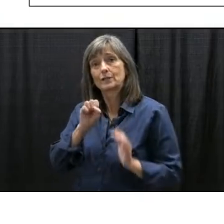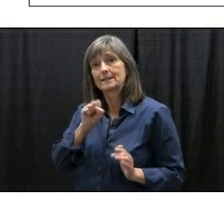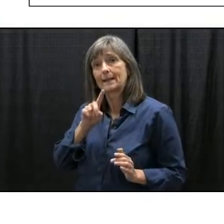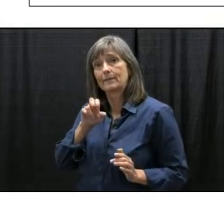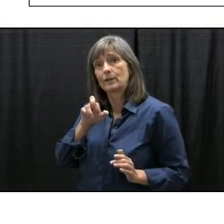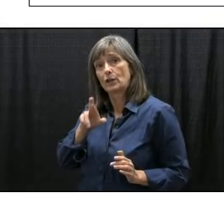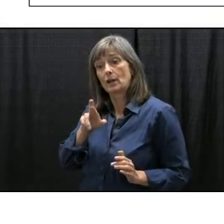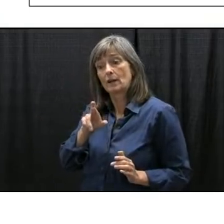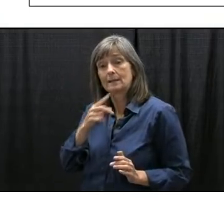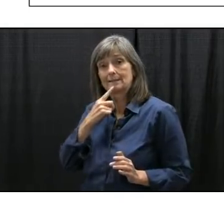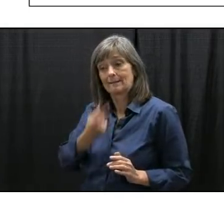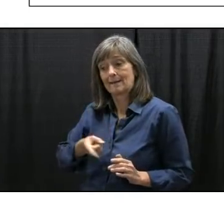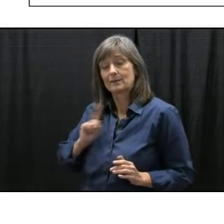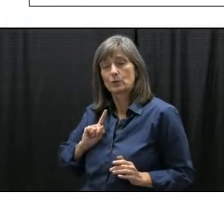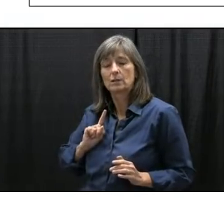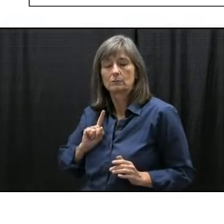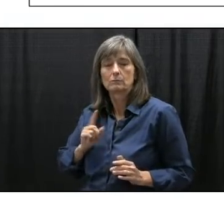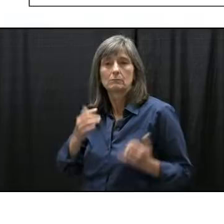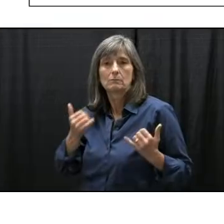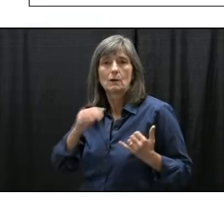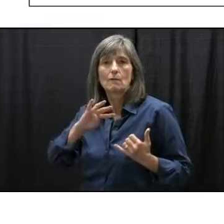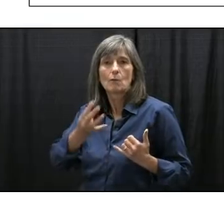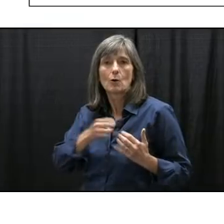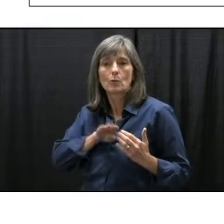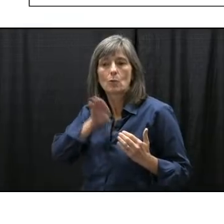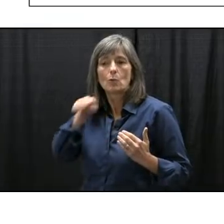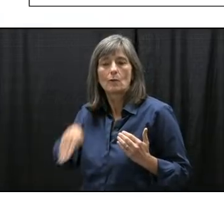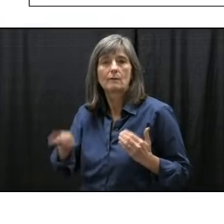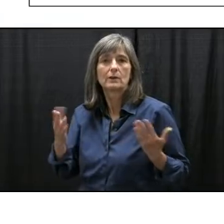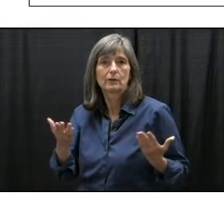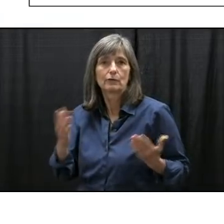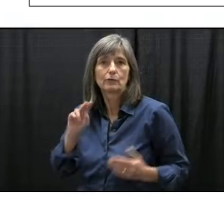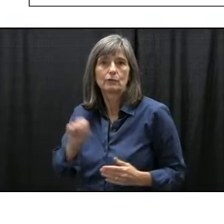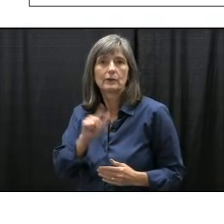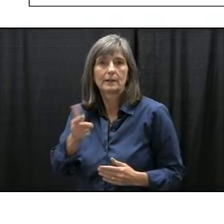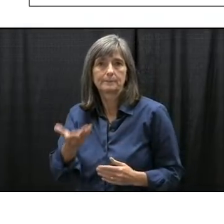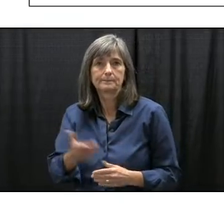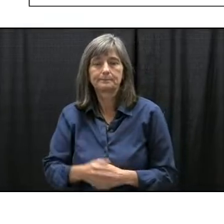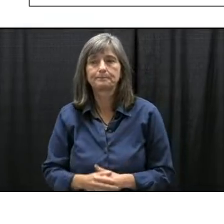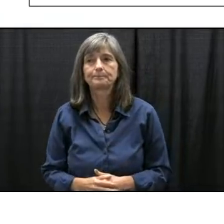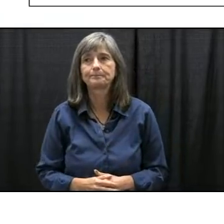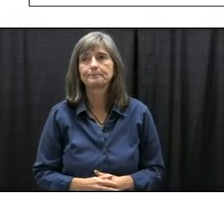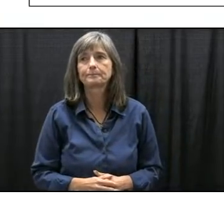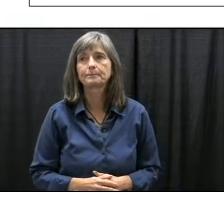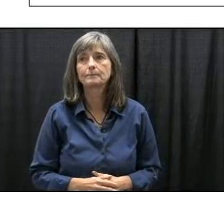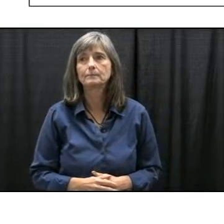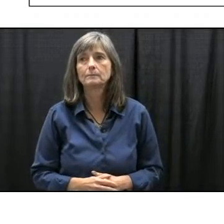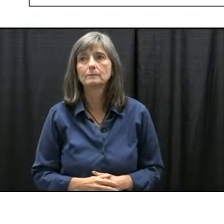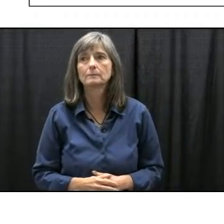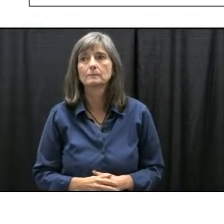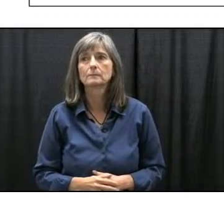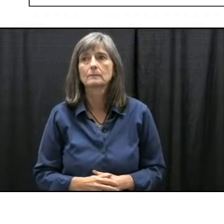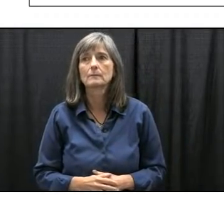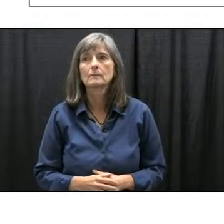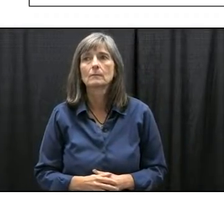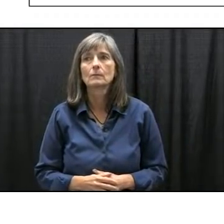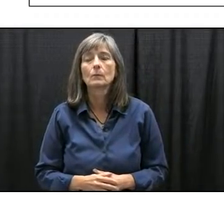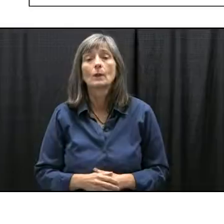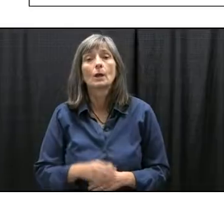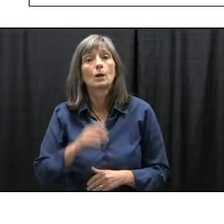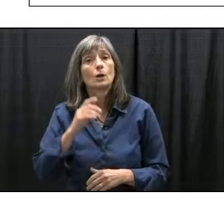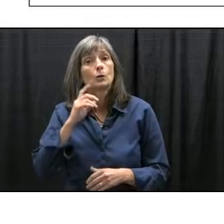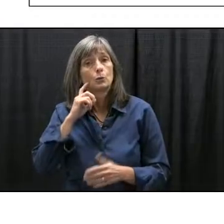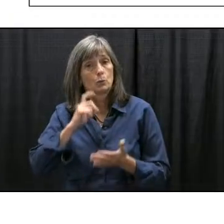in the midst of COVID-19, the fourth wave of COVID-19 here in our island. There's also been change